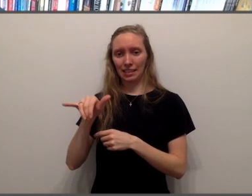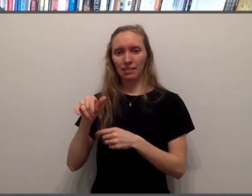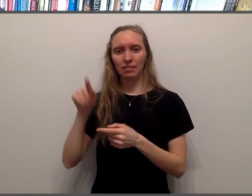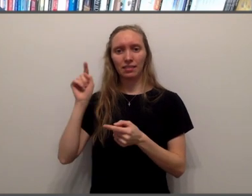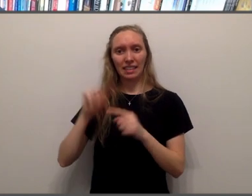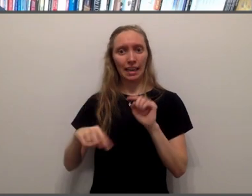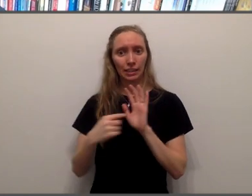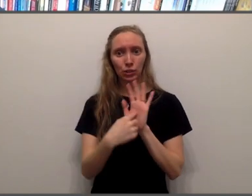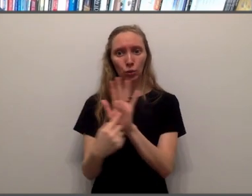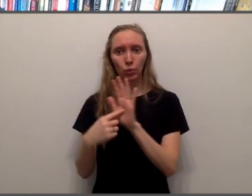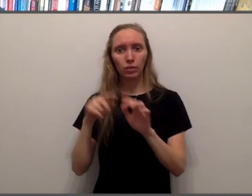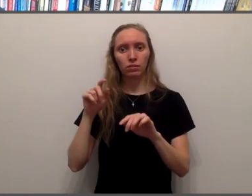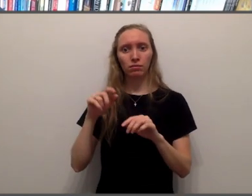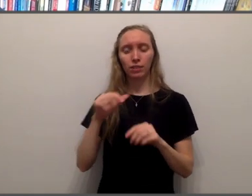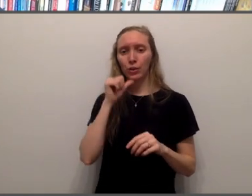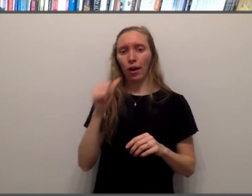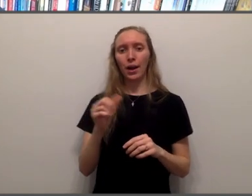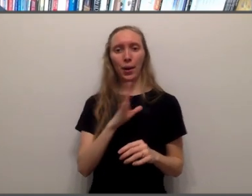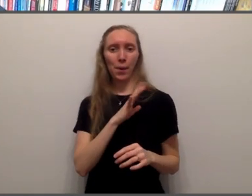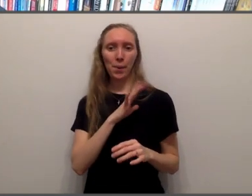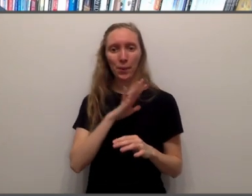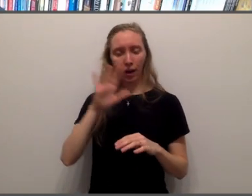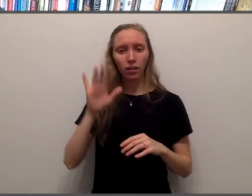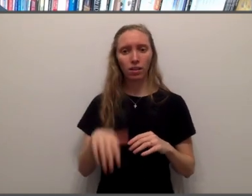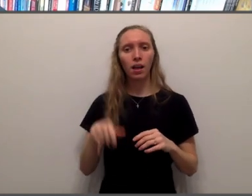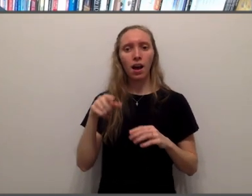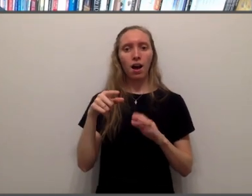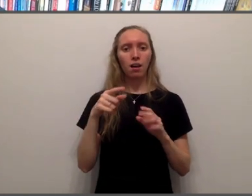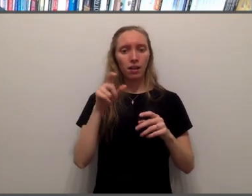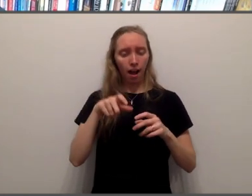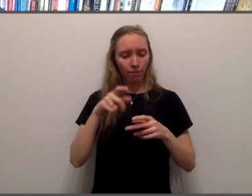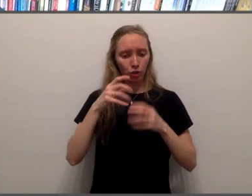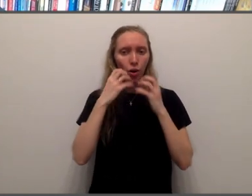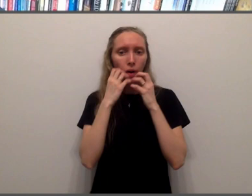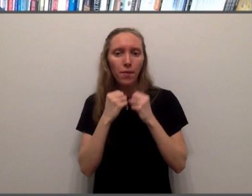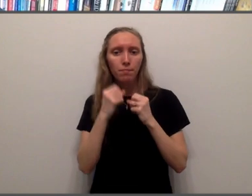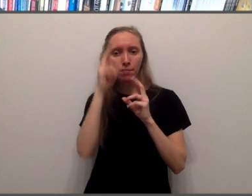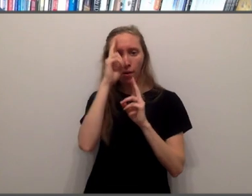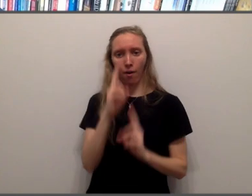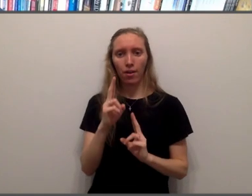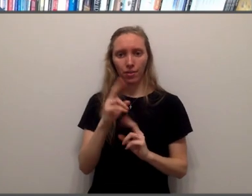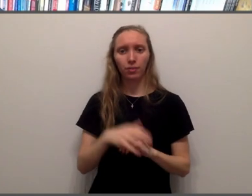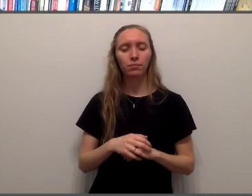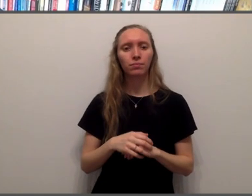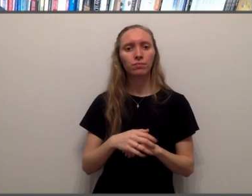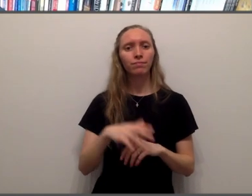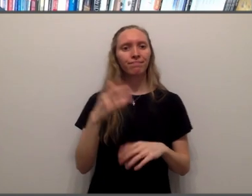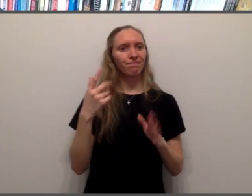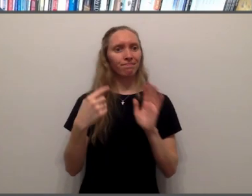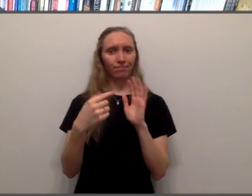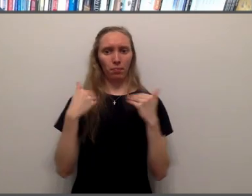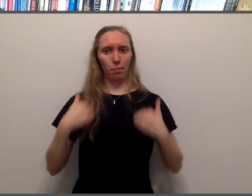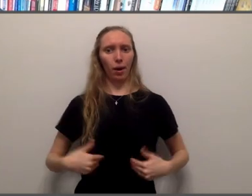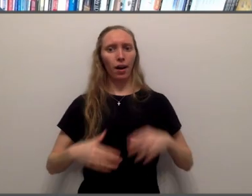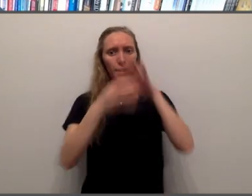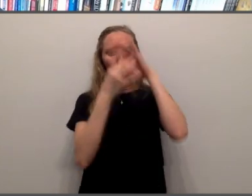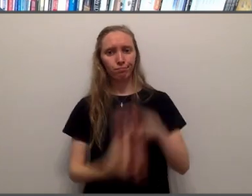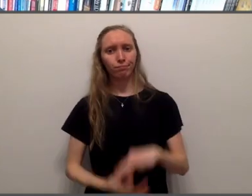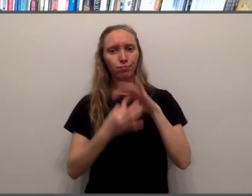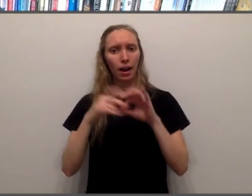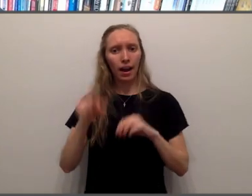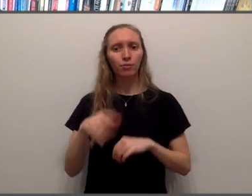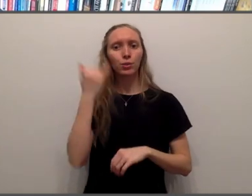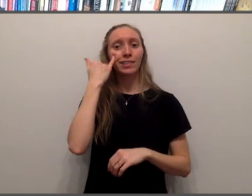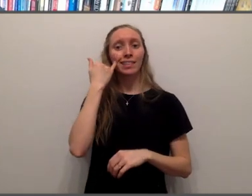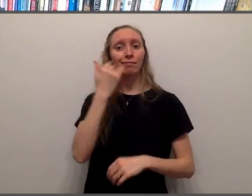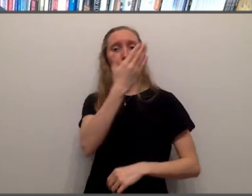members, so that all the members care for each other. If one part suffers, all the parts suffer with it. And if one part is honored, all the parts